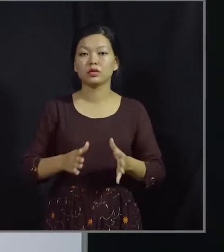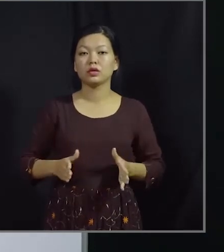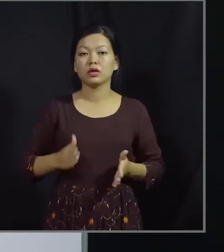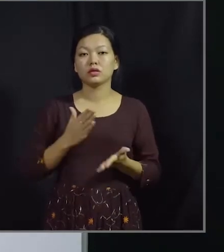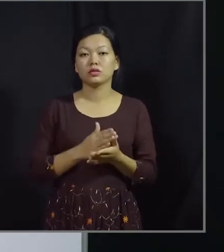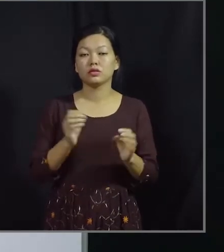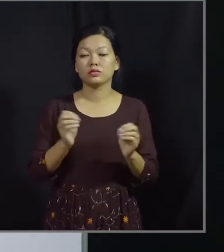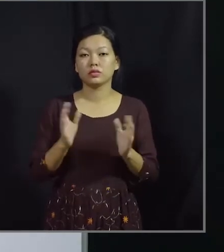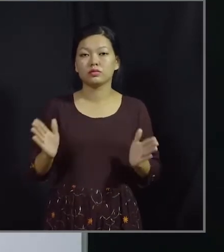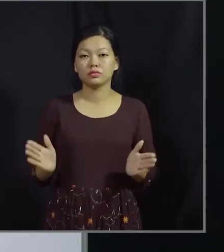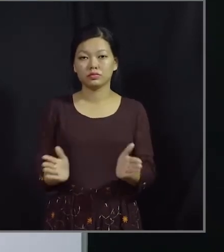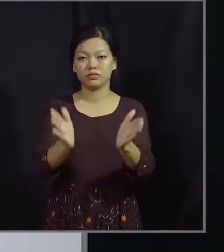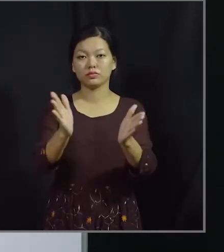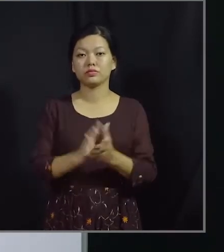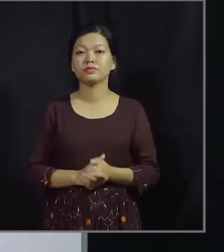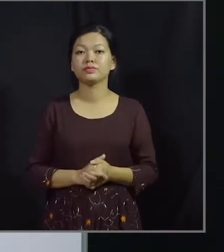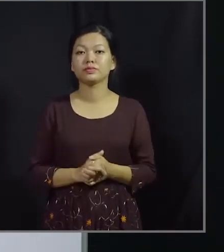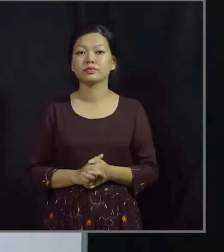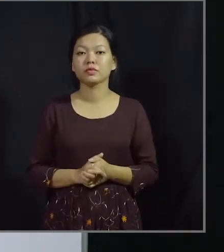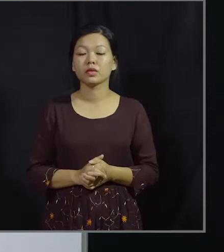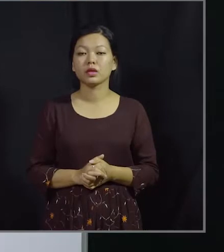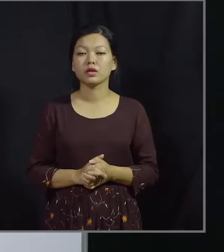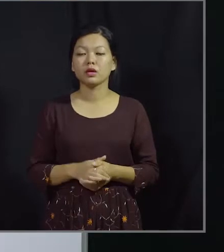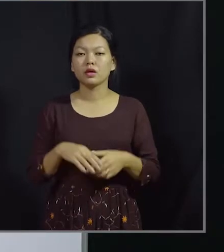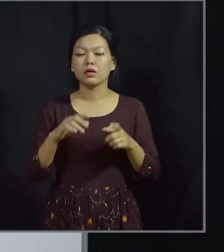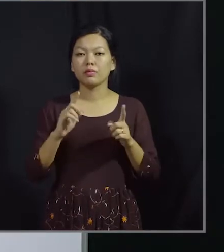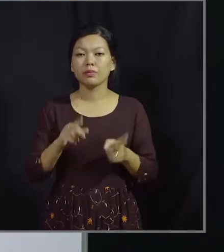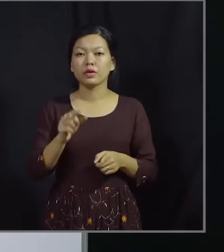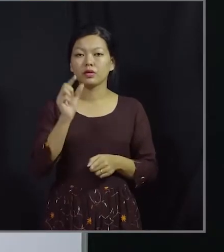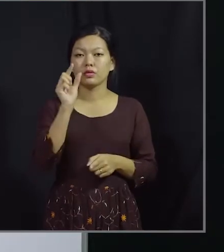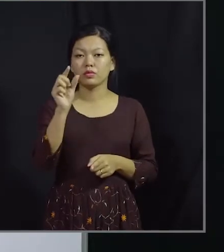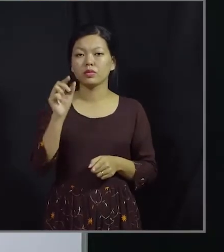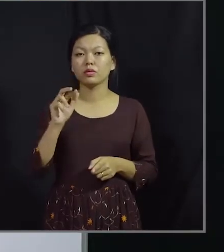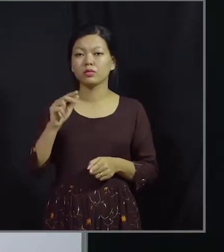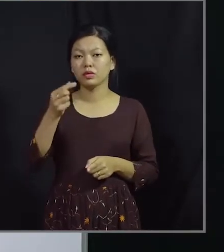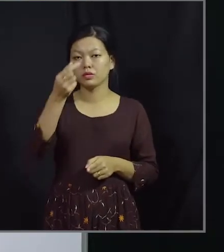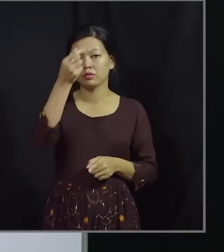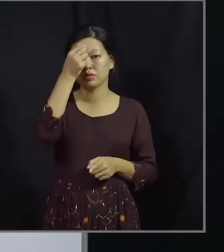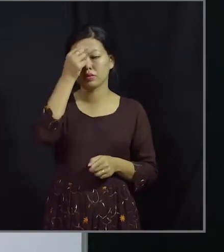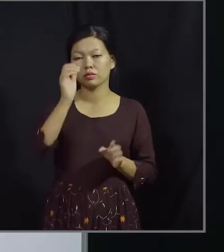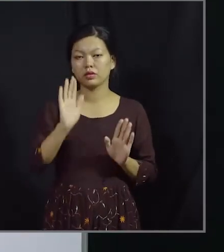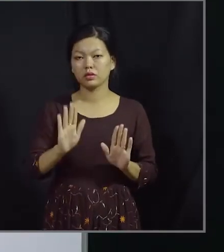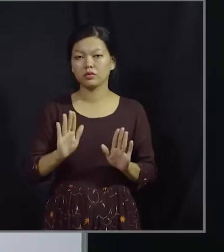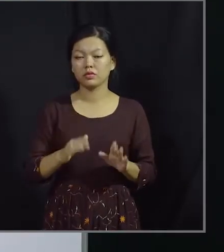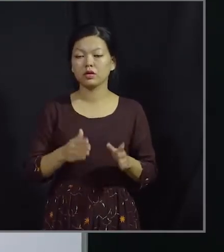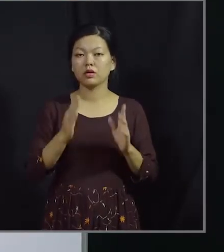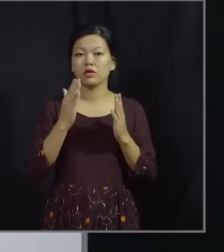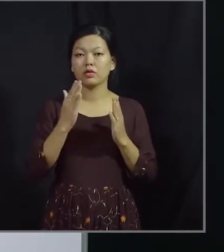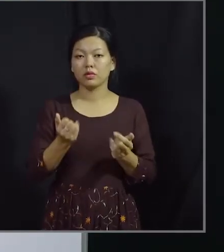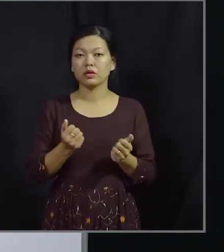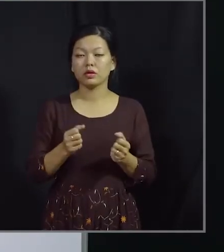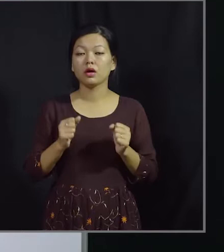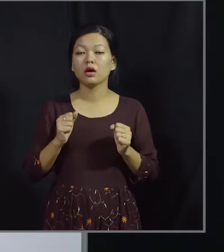reconstitutions. But the problem arises, when do these reconstitutions take place?